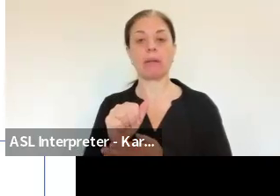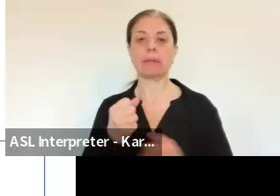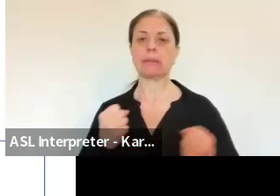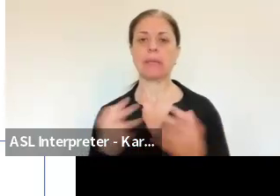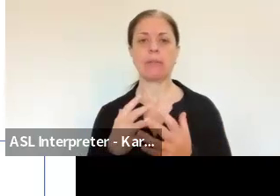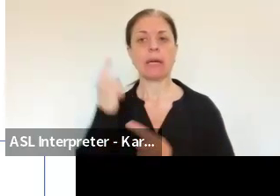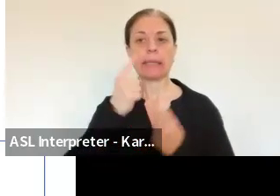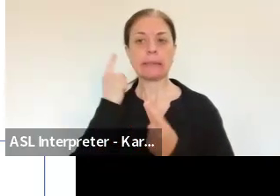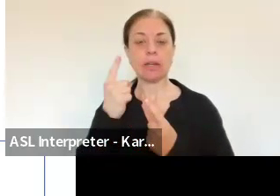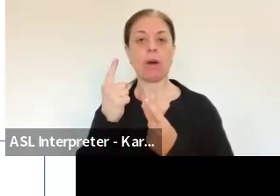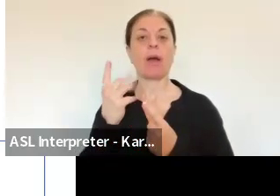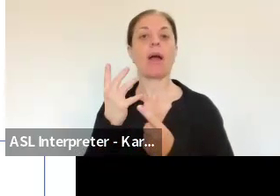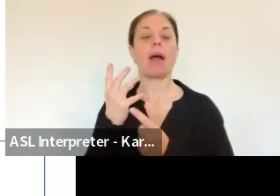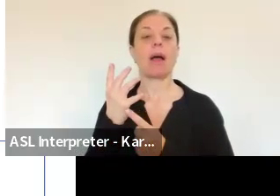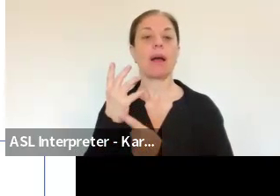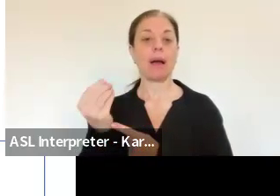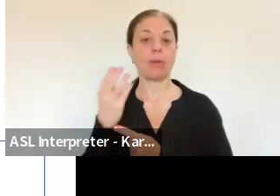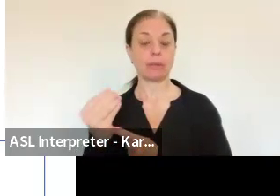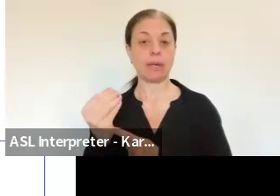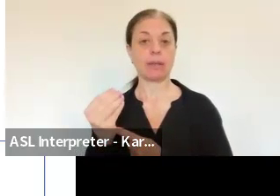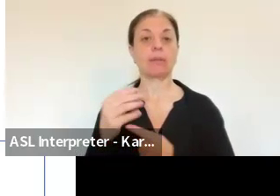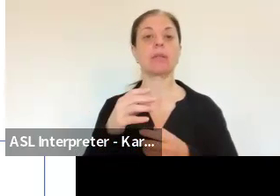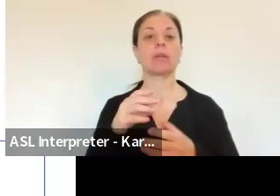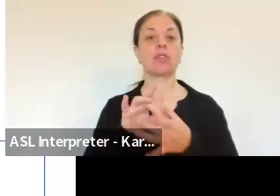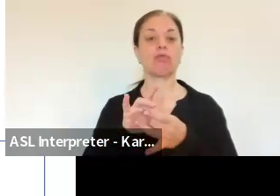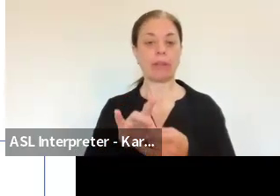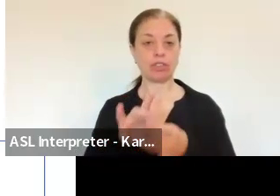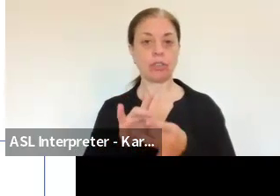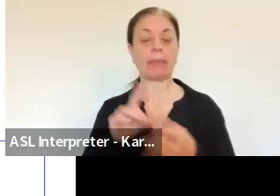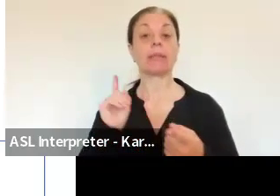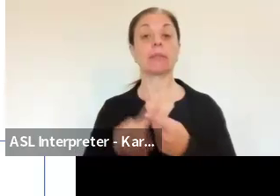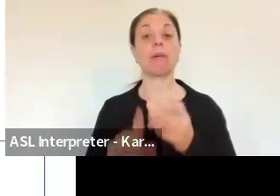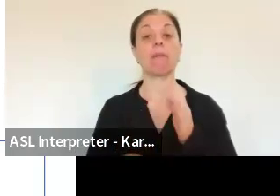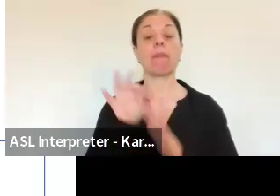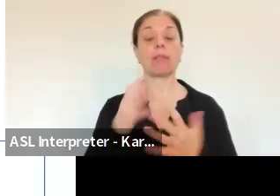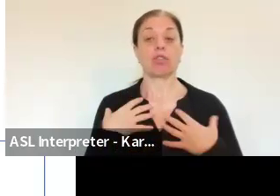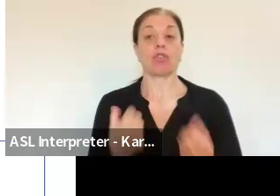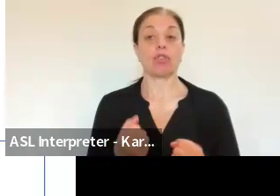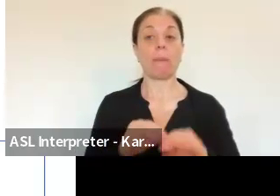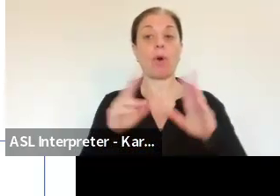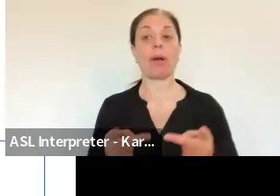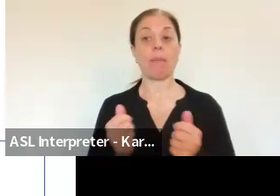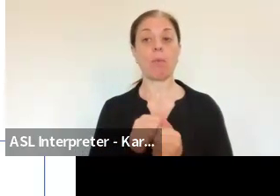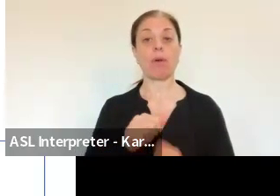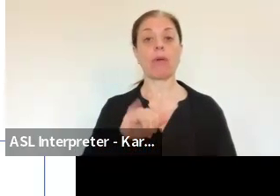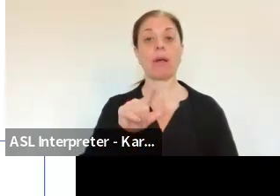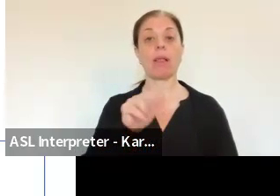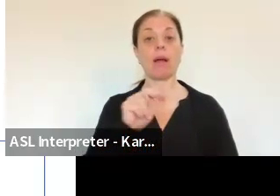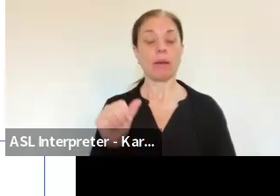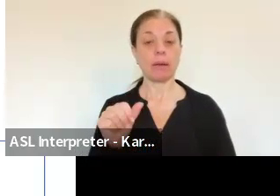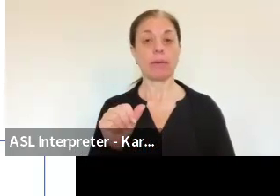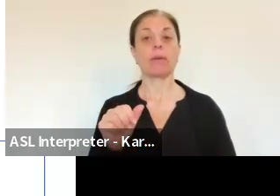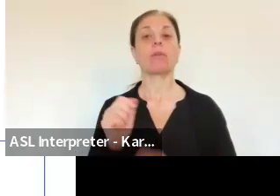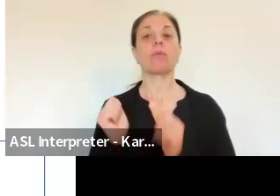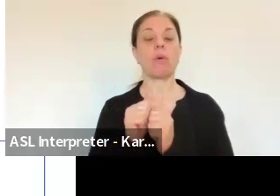idea of life outside of their volatile relationship until she finds the courage to break up with Alana while they're hiking in the